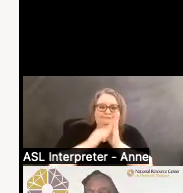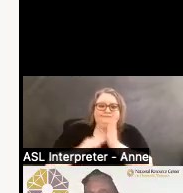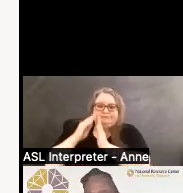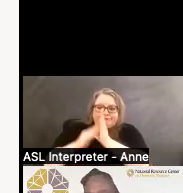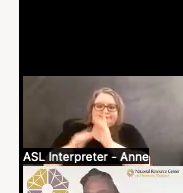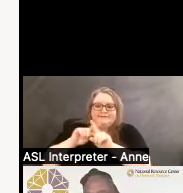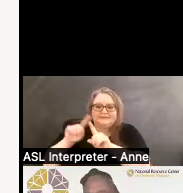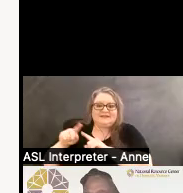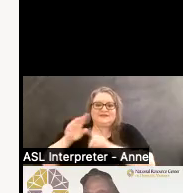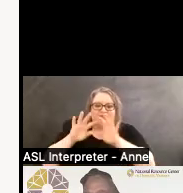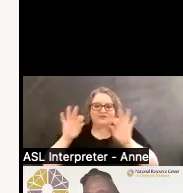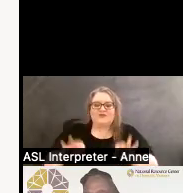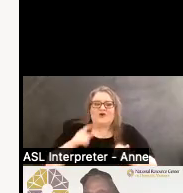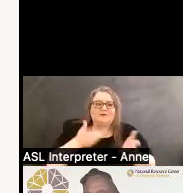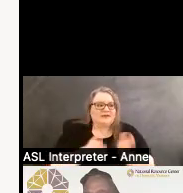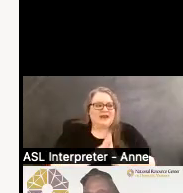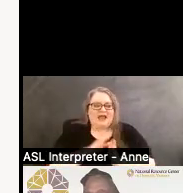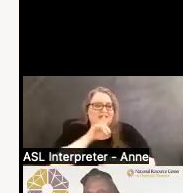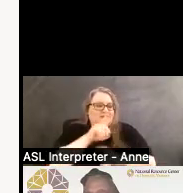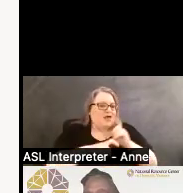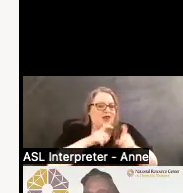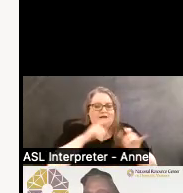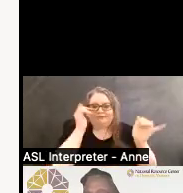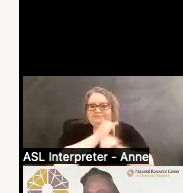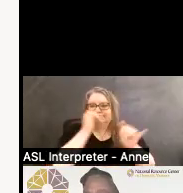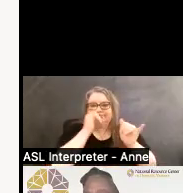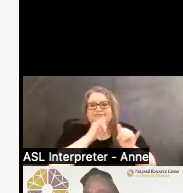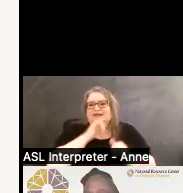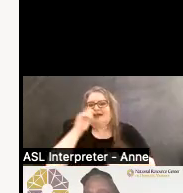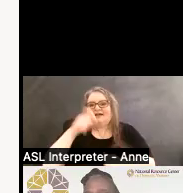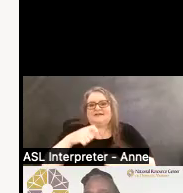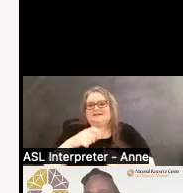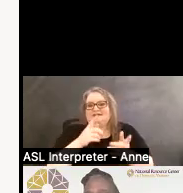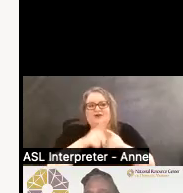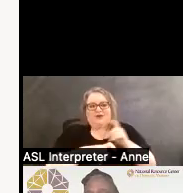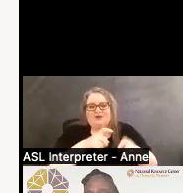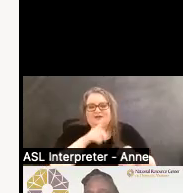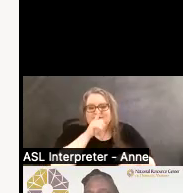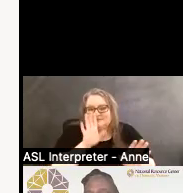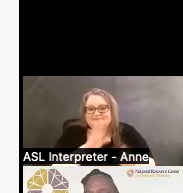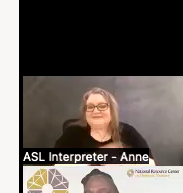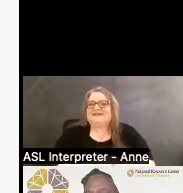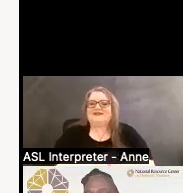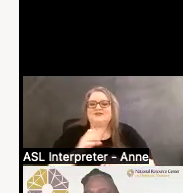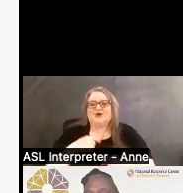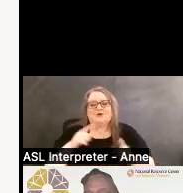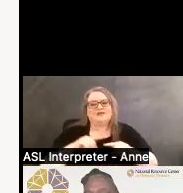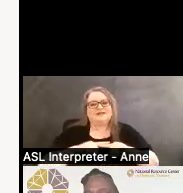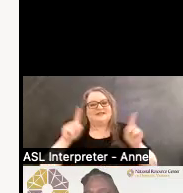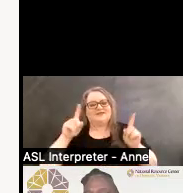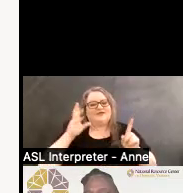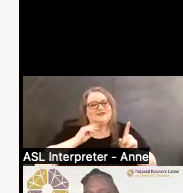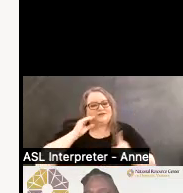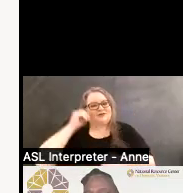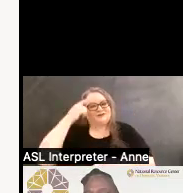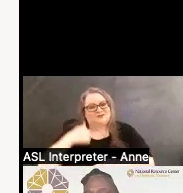them just a lot of ridiculous and unnecessary questions. So it was very different for me,